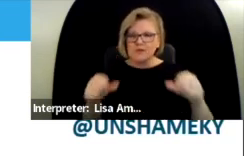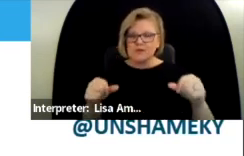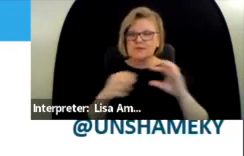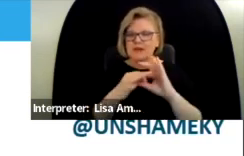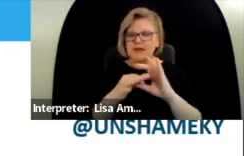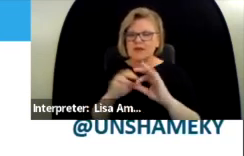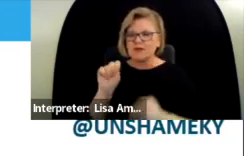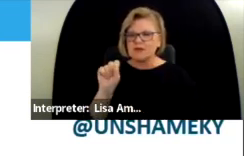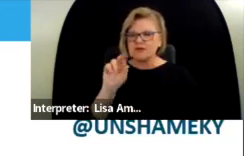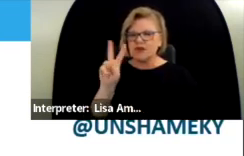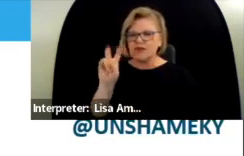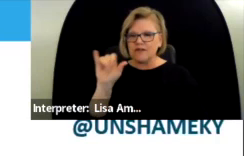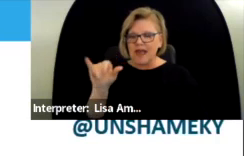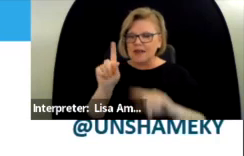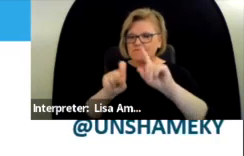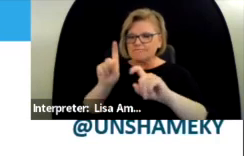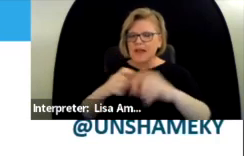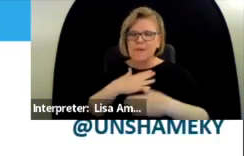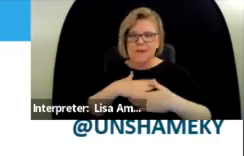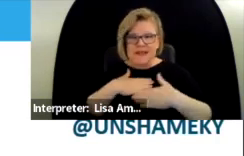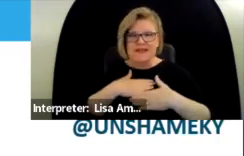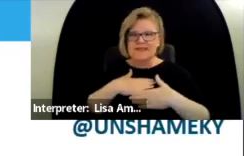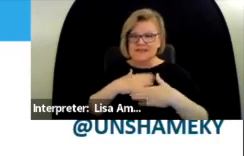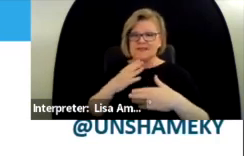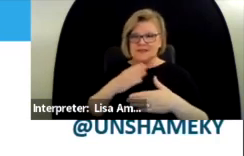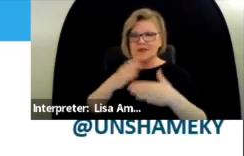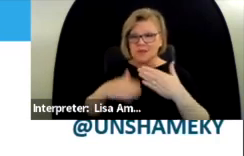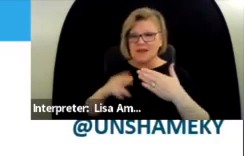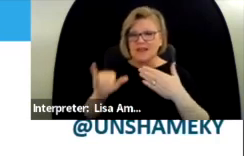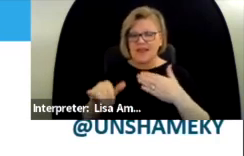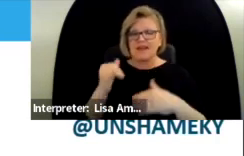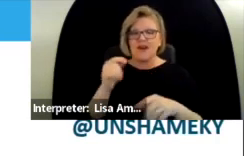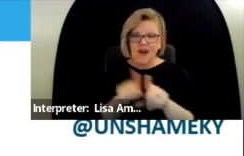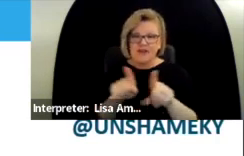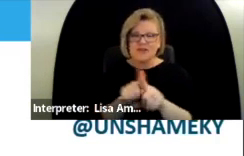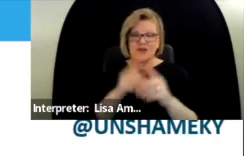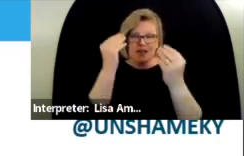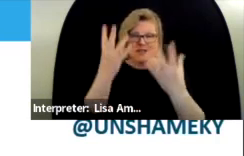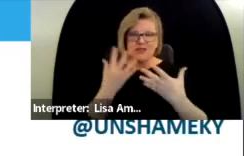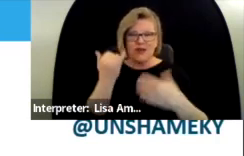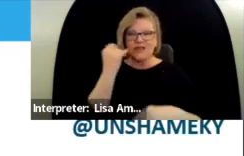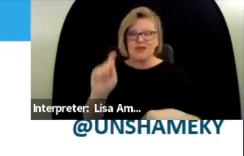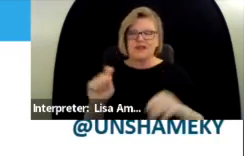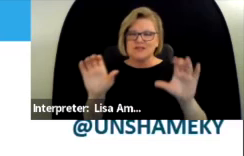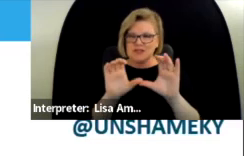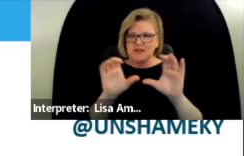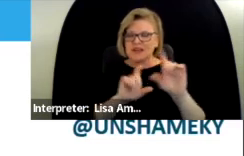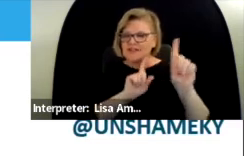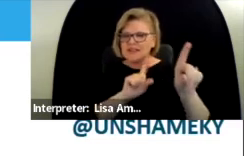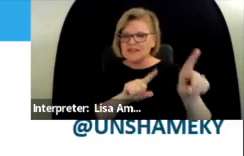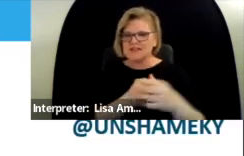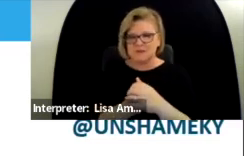consider completing it, as well as indicating within the survey if you need a certificate of attendance.